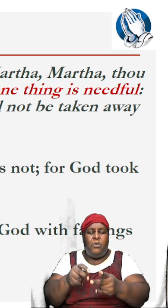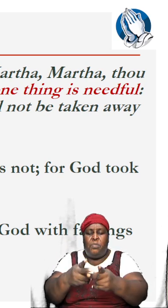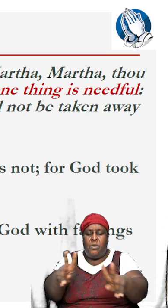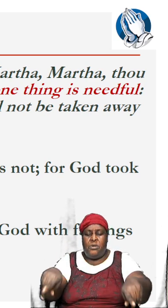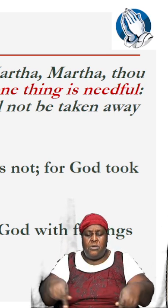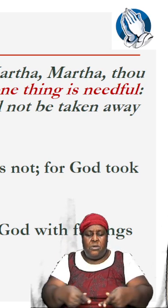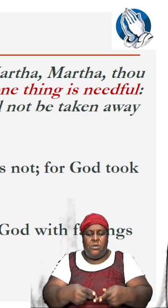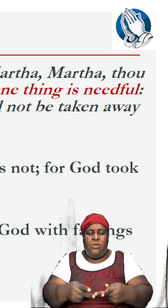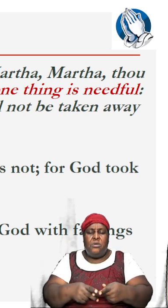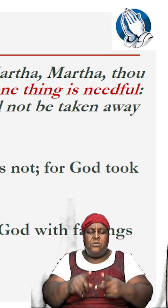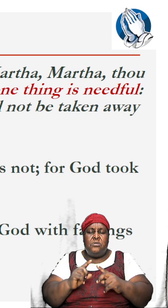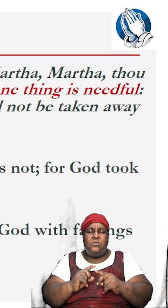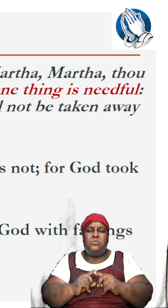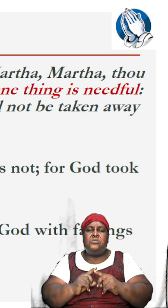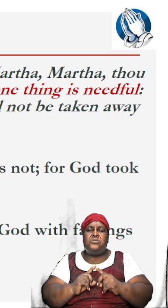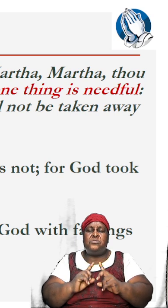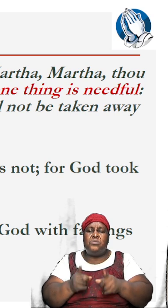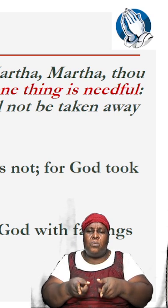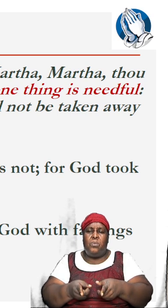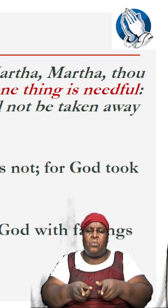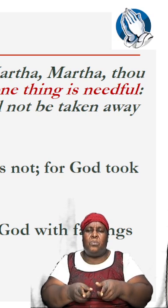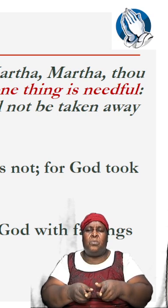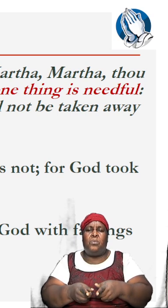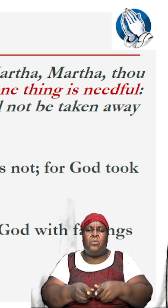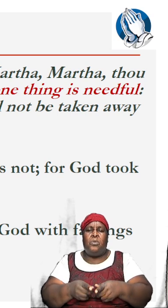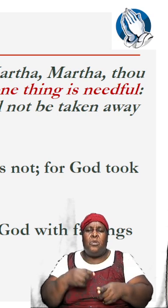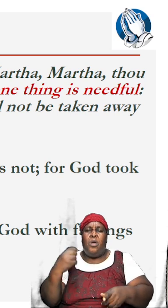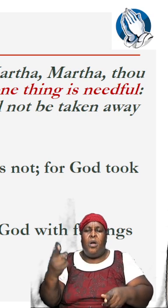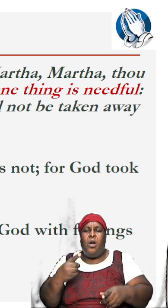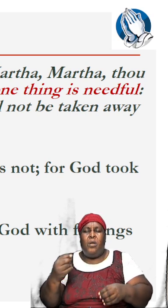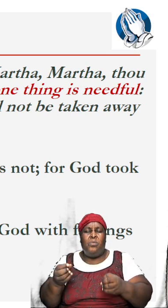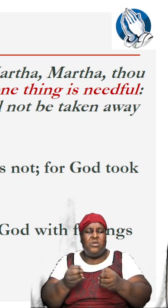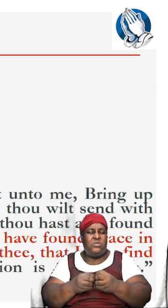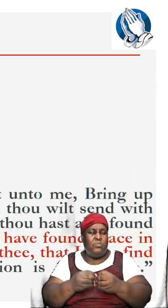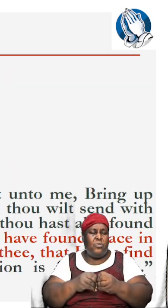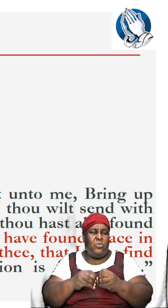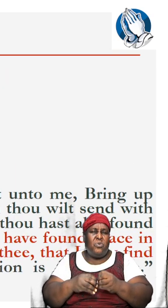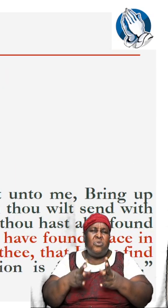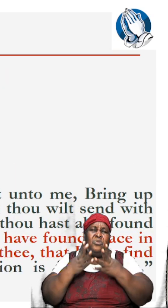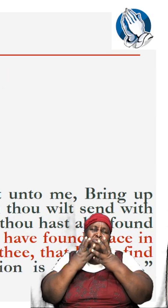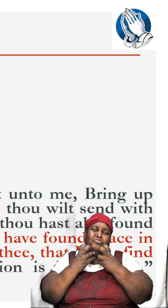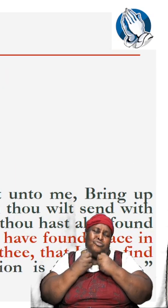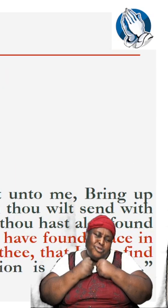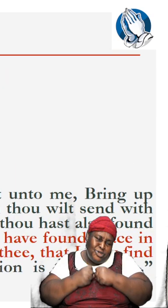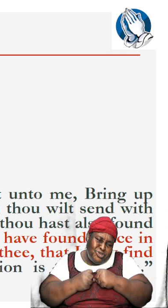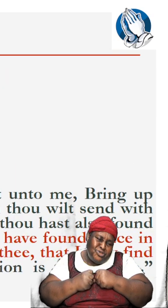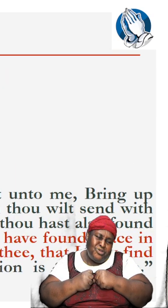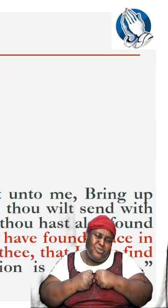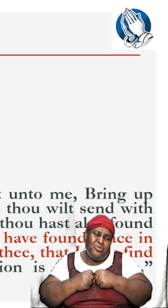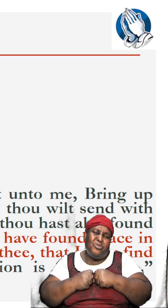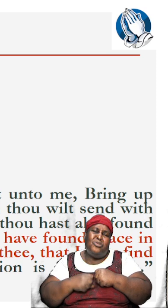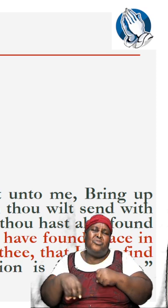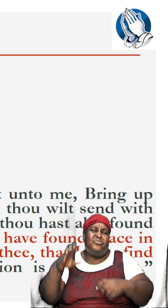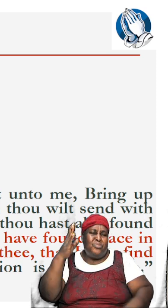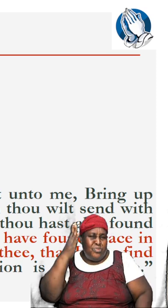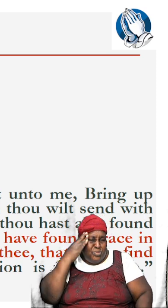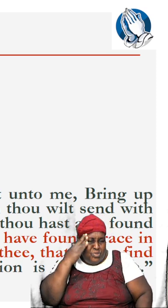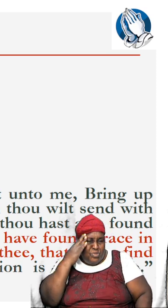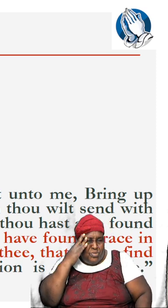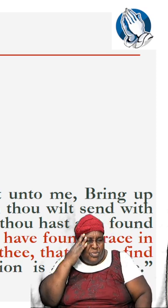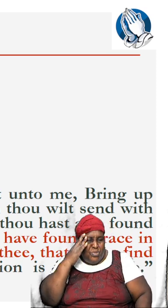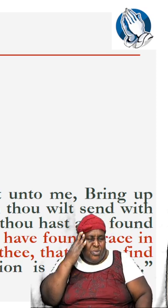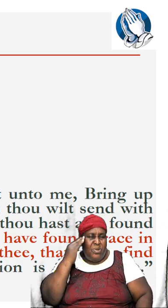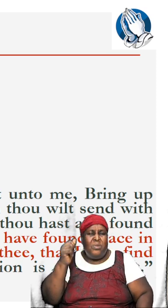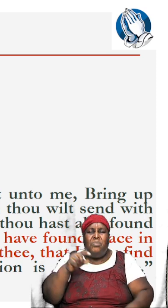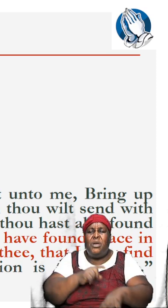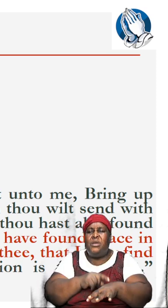go. There's always more treasure to discover. Because by the time we